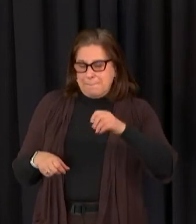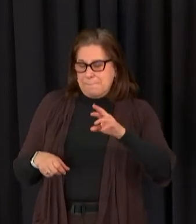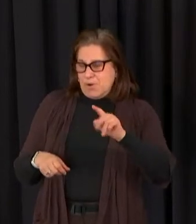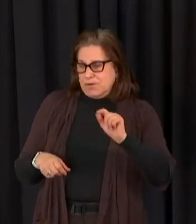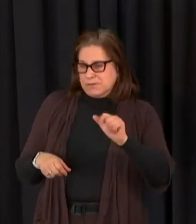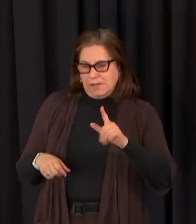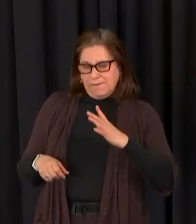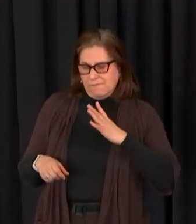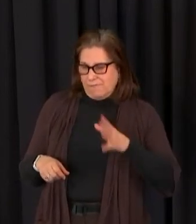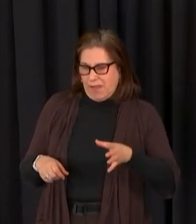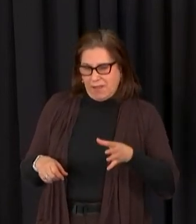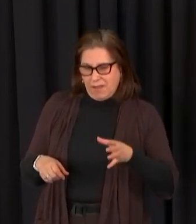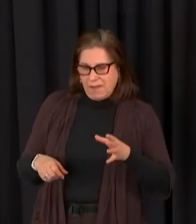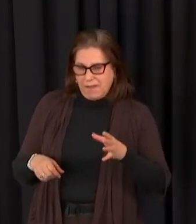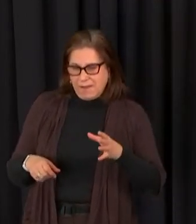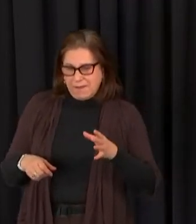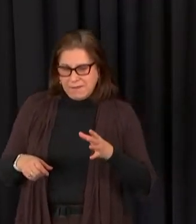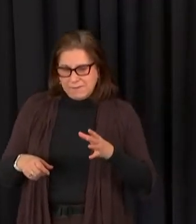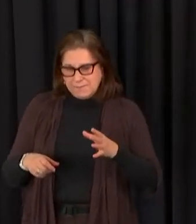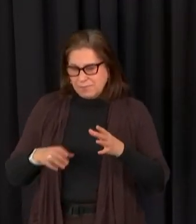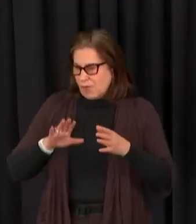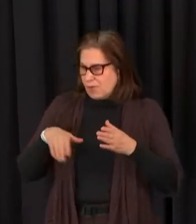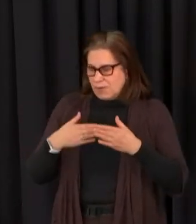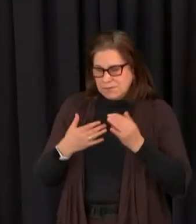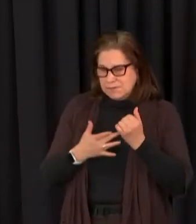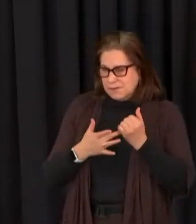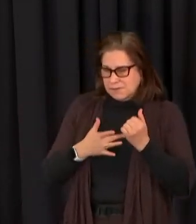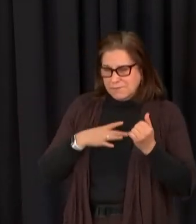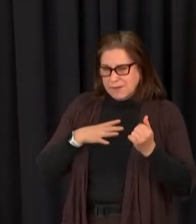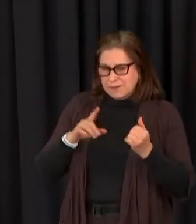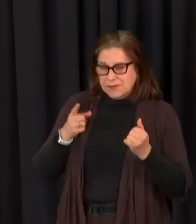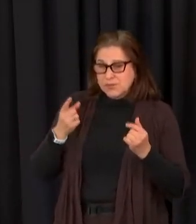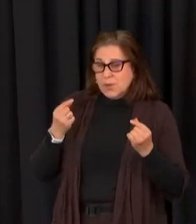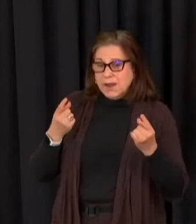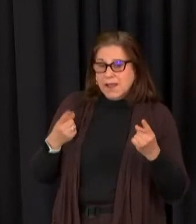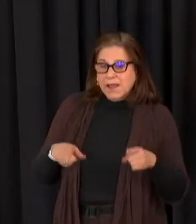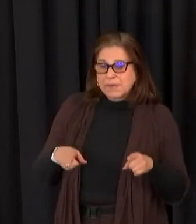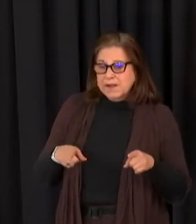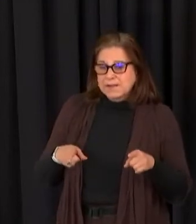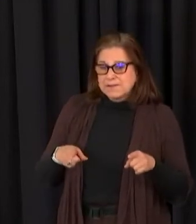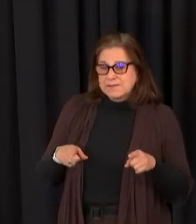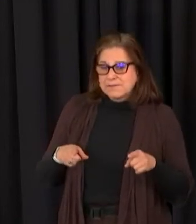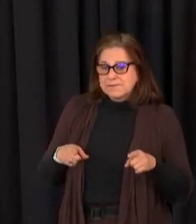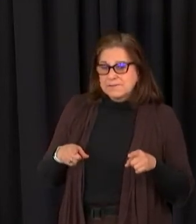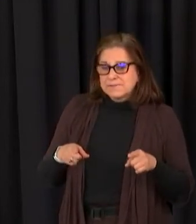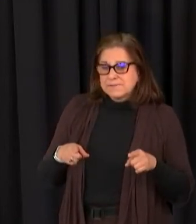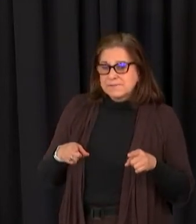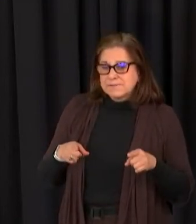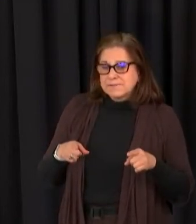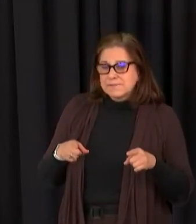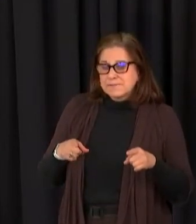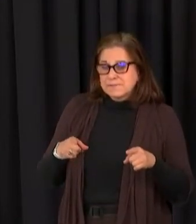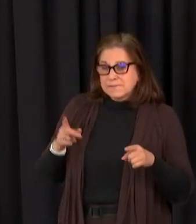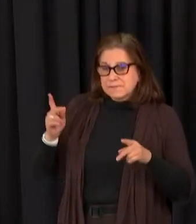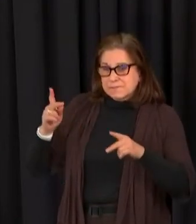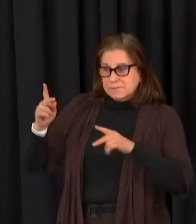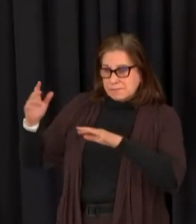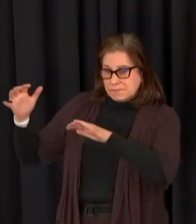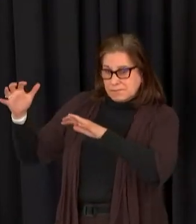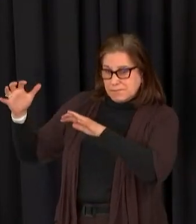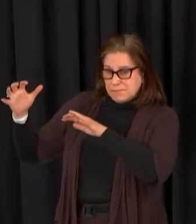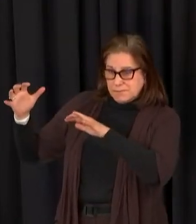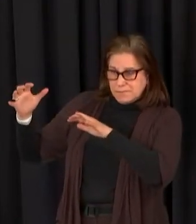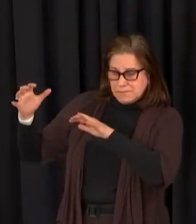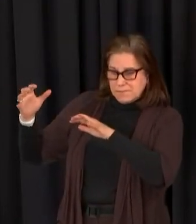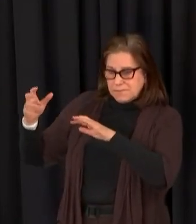portal, the Microsoft portal, worked as it was expected to work. What happened, however, was we got an even greater amount of people than we'd seen